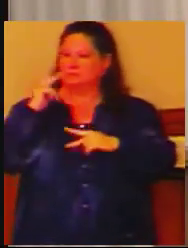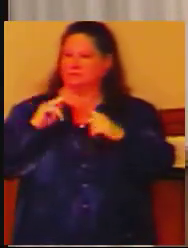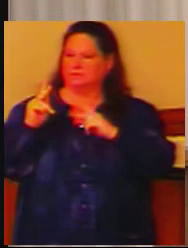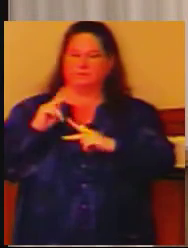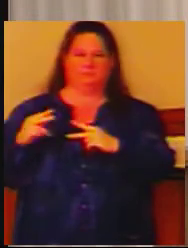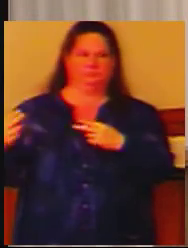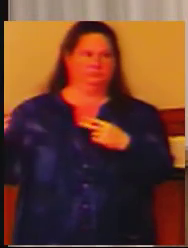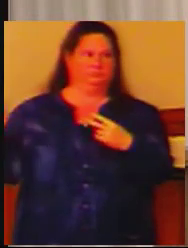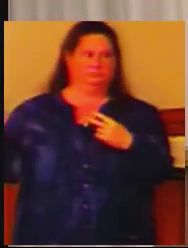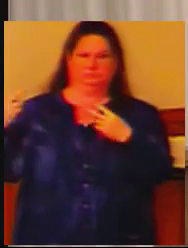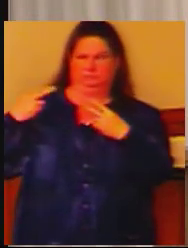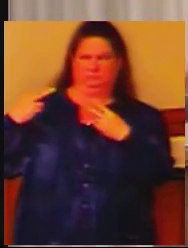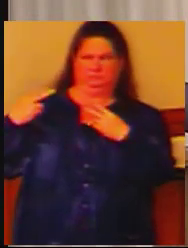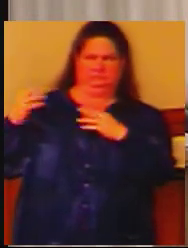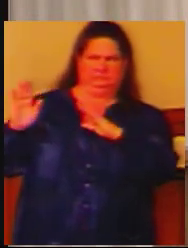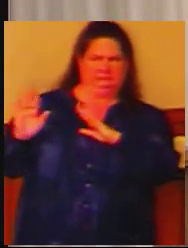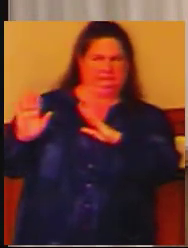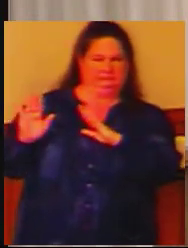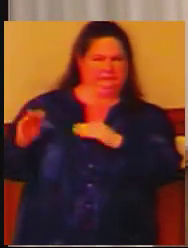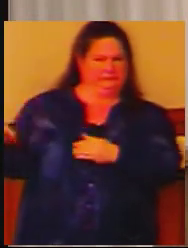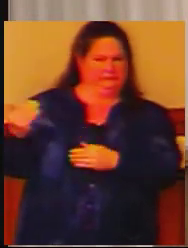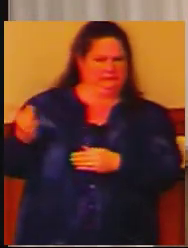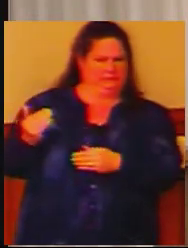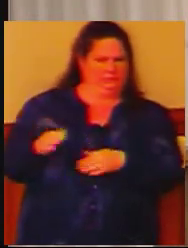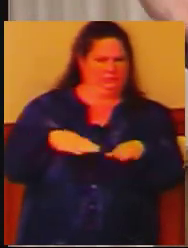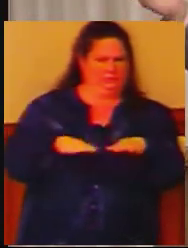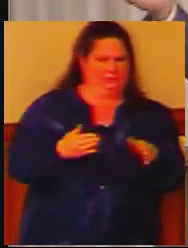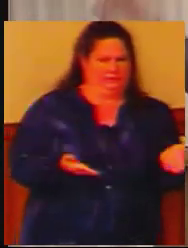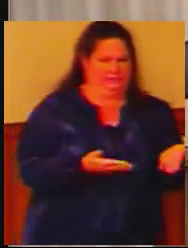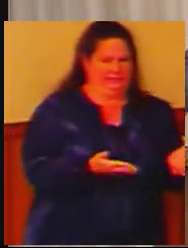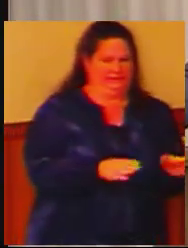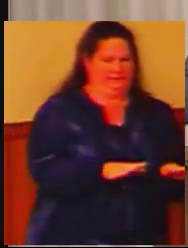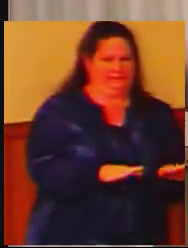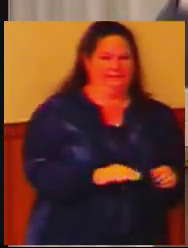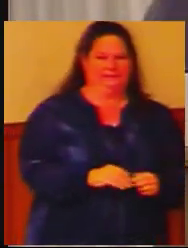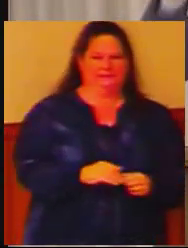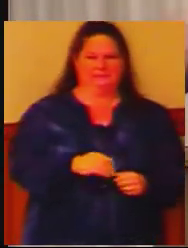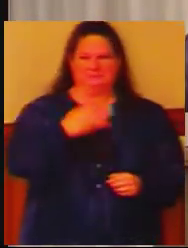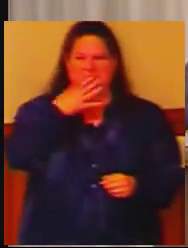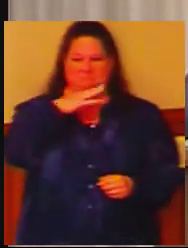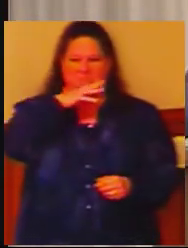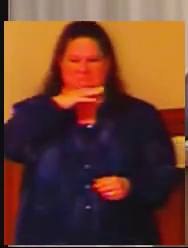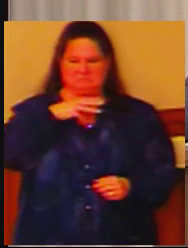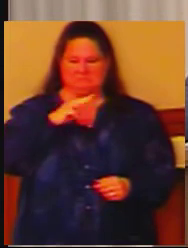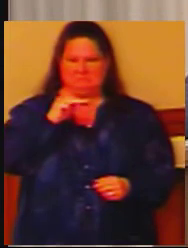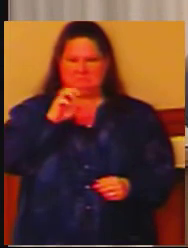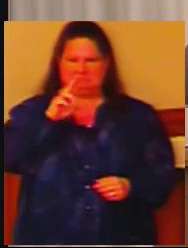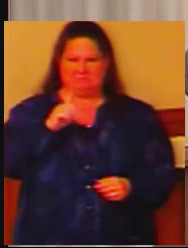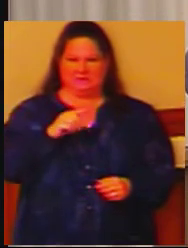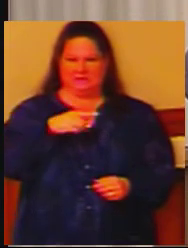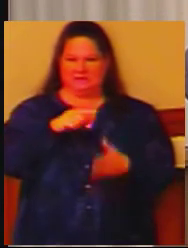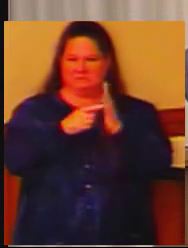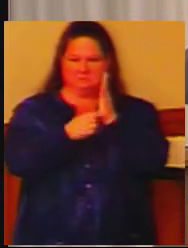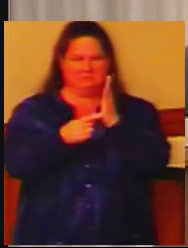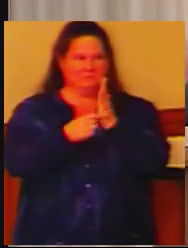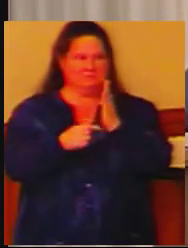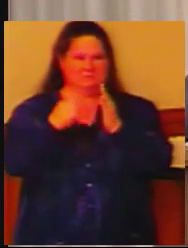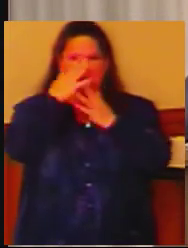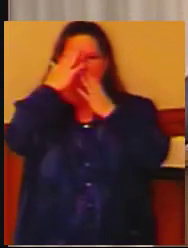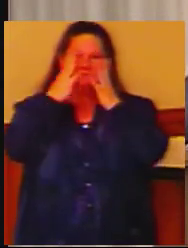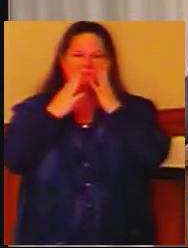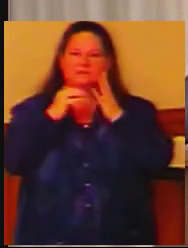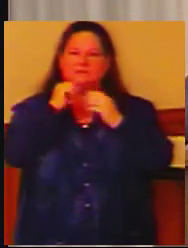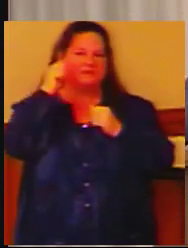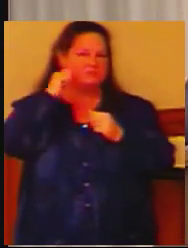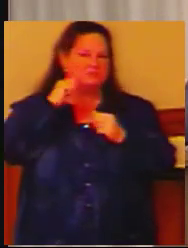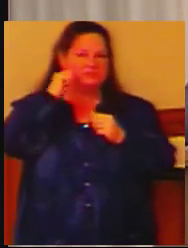know, come on, kids, walk over here, you know. Mud on me, grease, you know. I'm like, haven't shaven